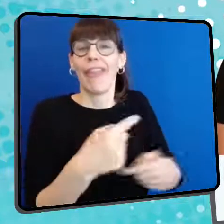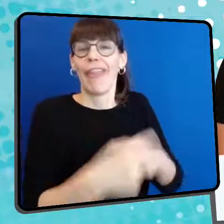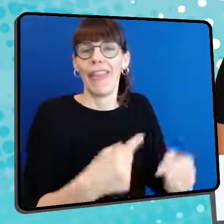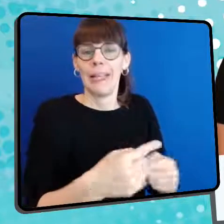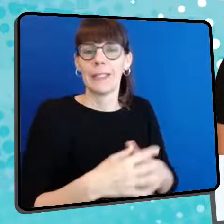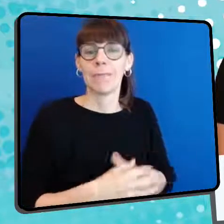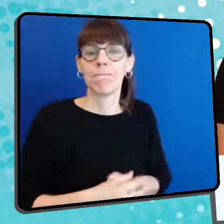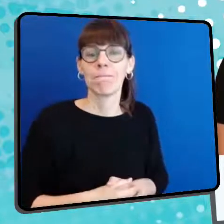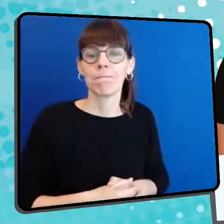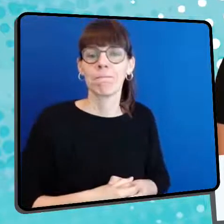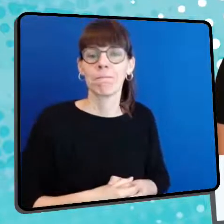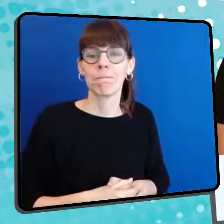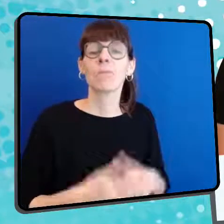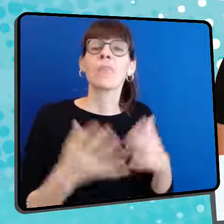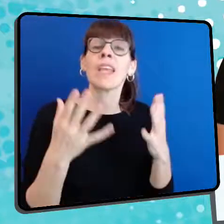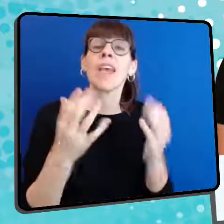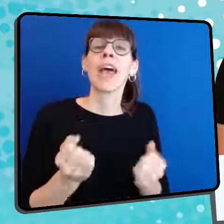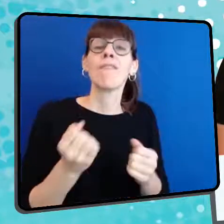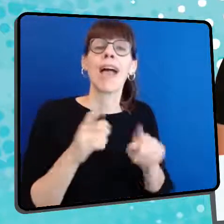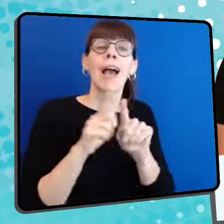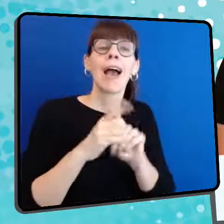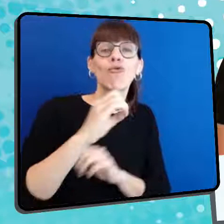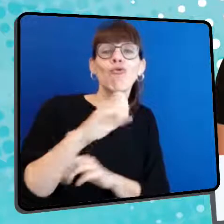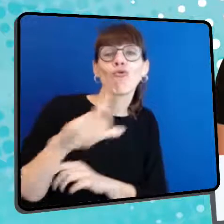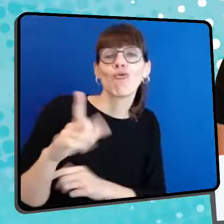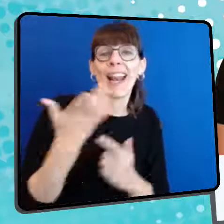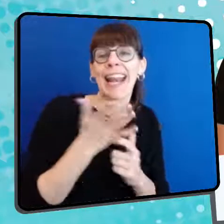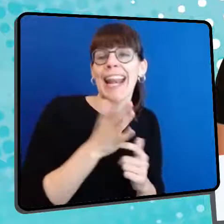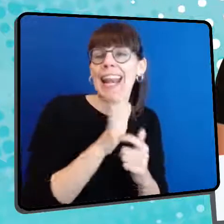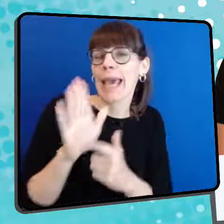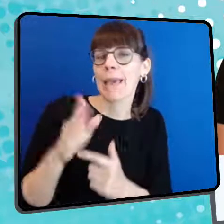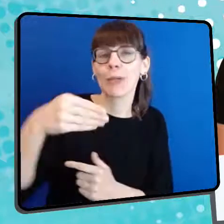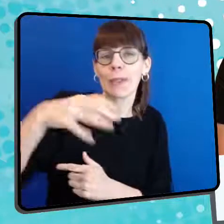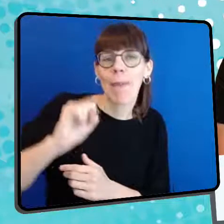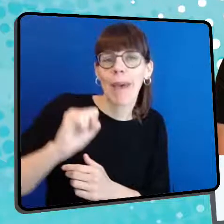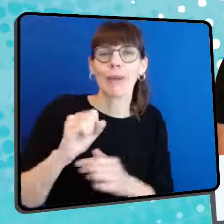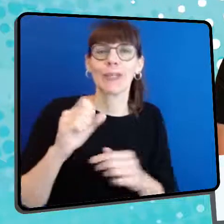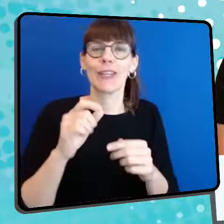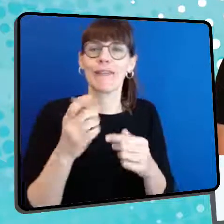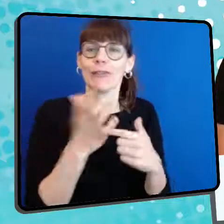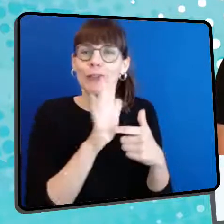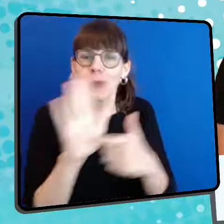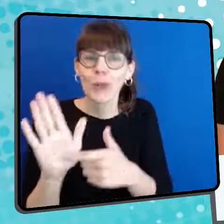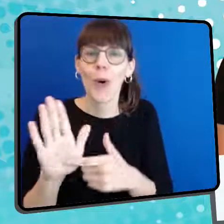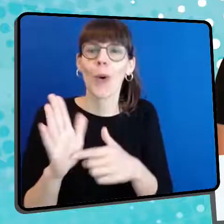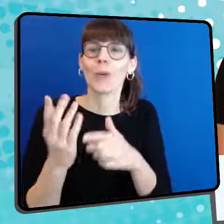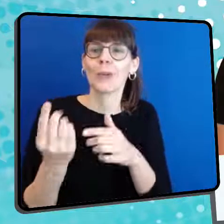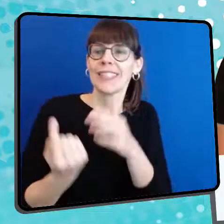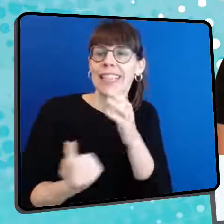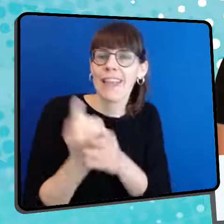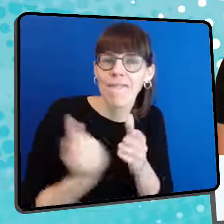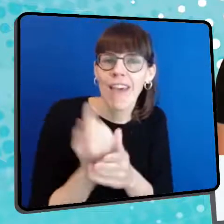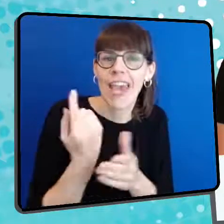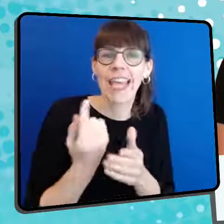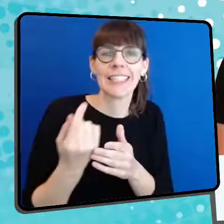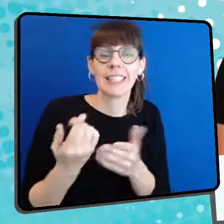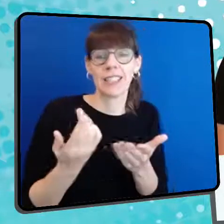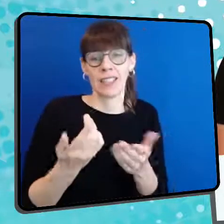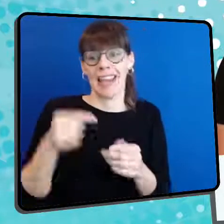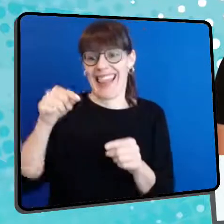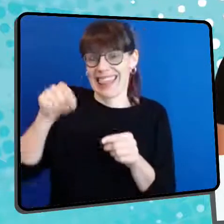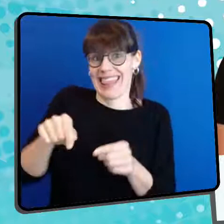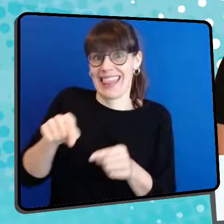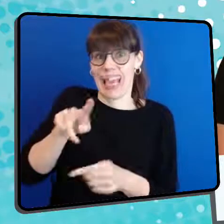at global AI community events, at local events, it's all about the last 20% of the work. And that's pretty cool.